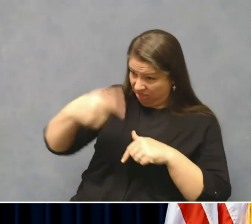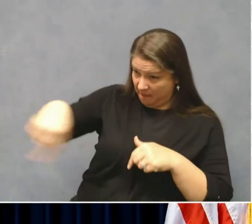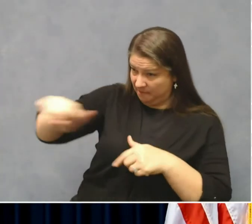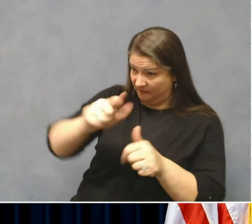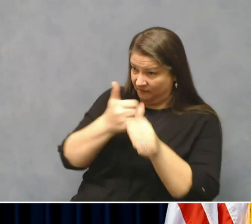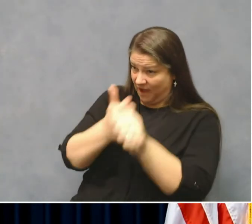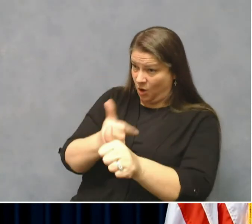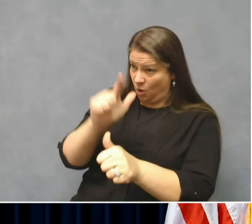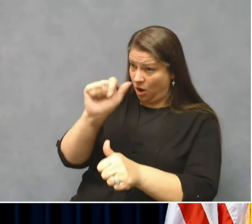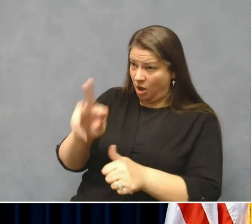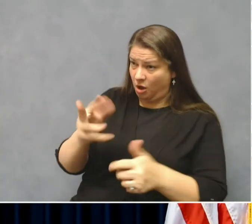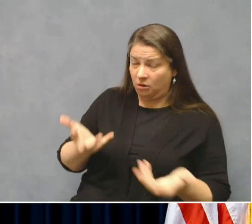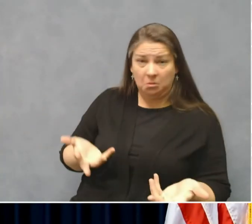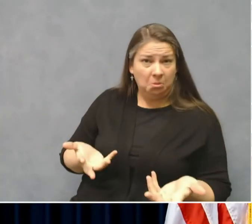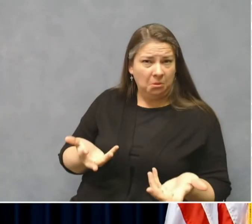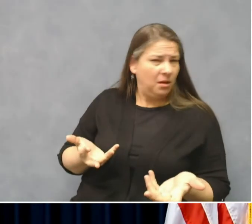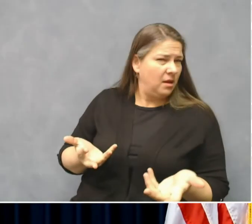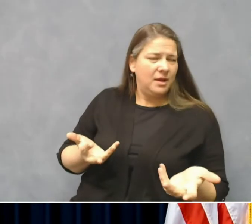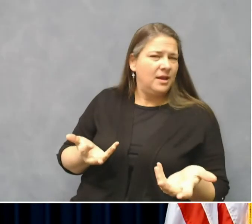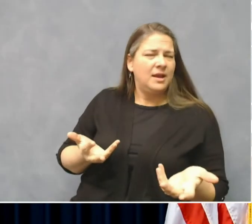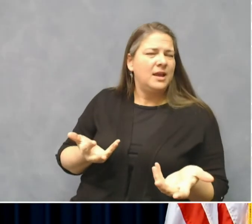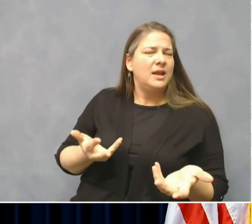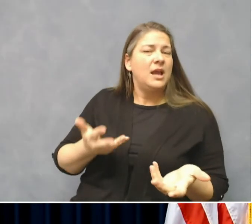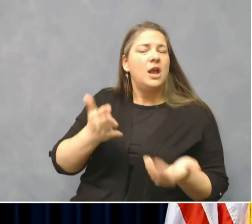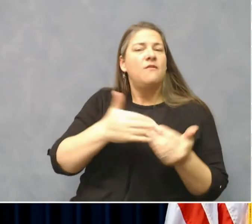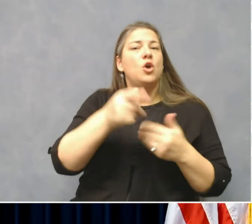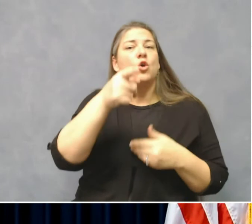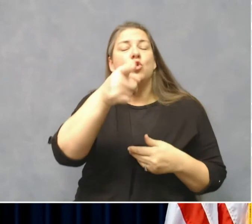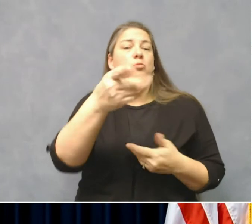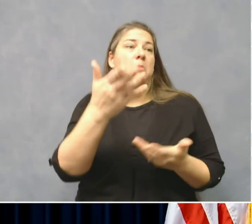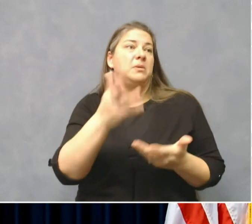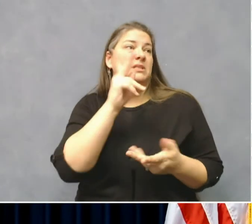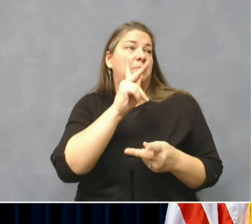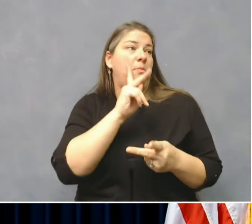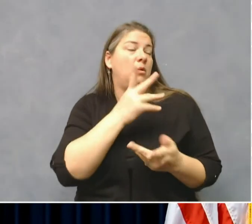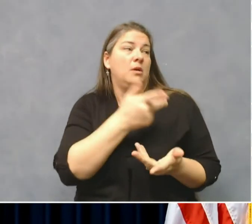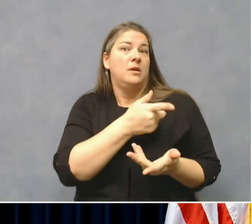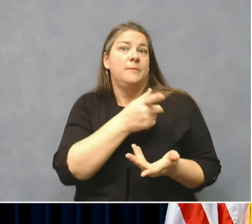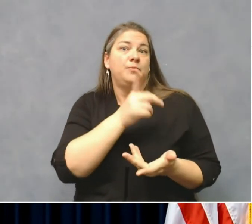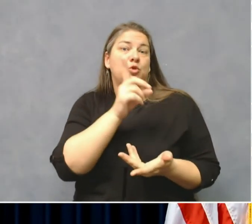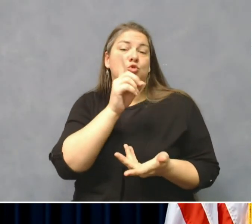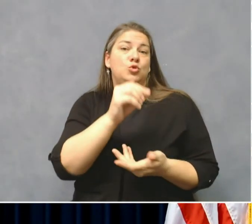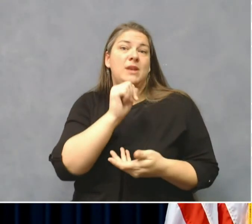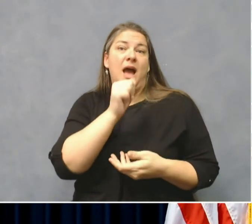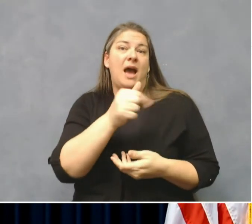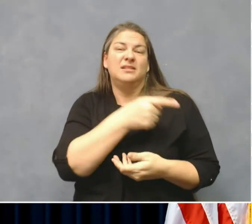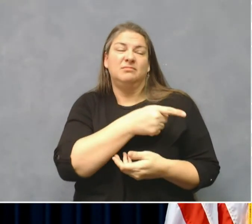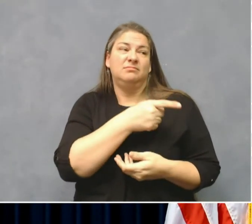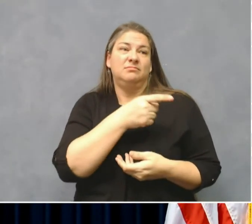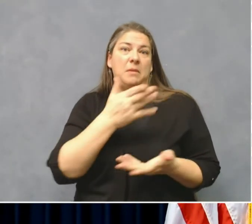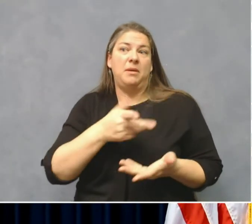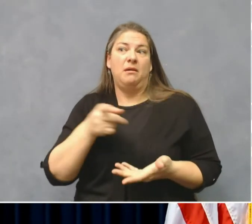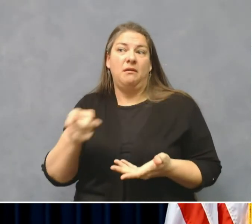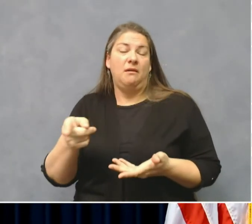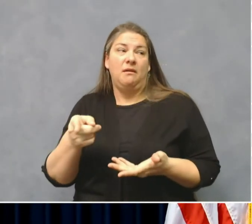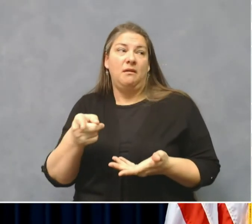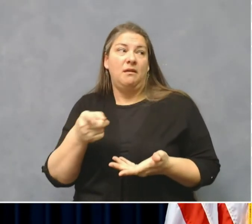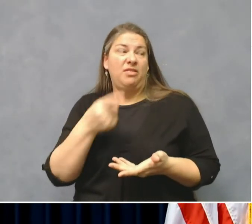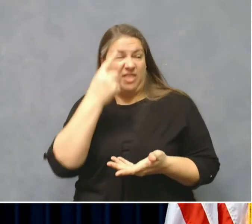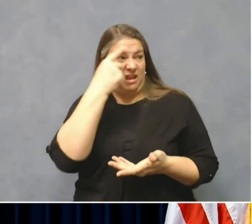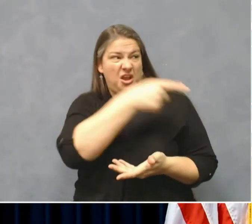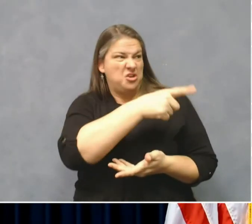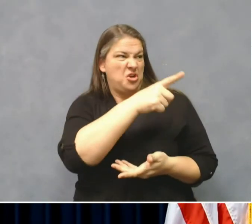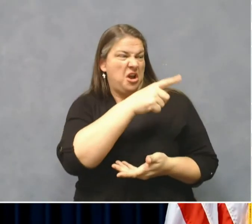laws that we have out there, or drug laws, for instance, I hope those police officers expect them to follow it. And I certainly would like to